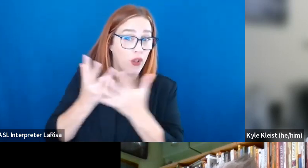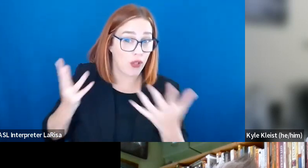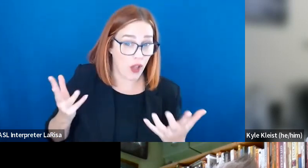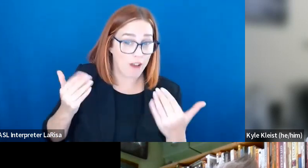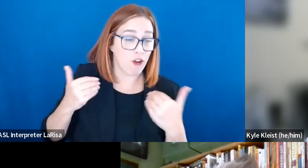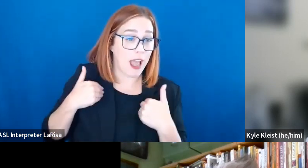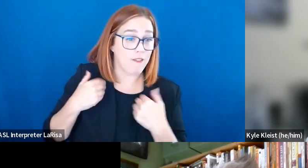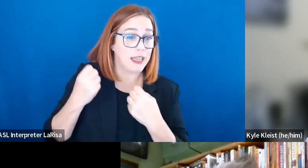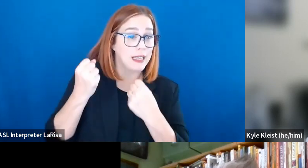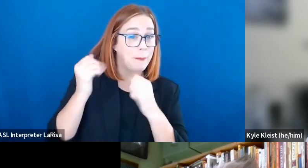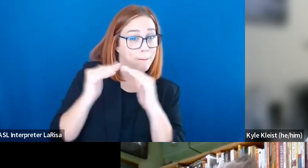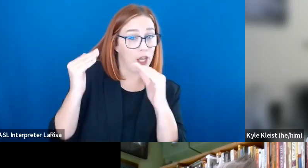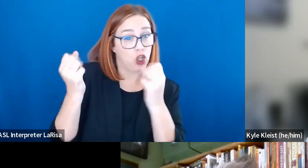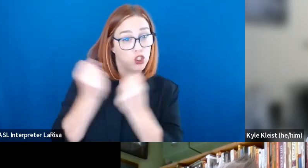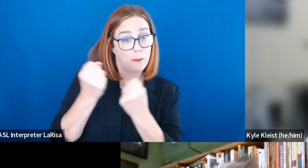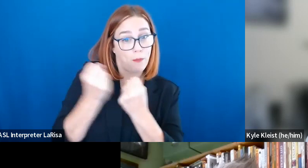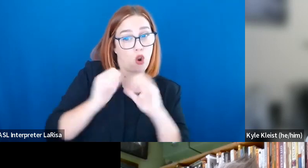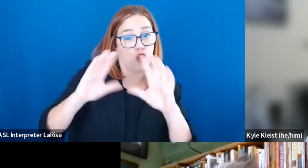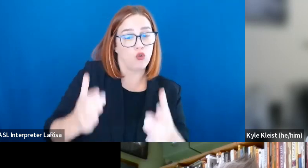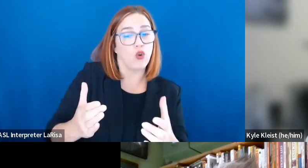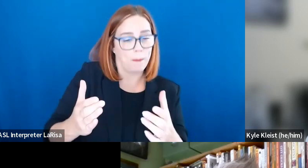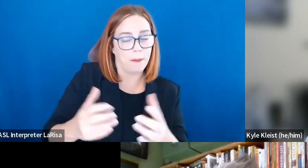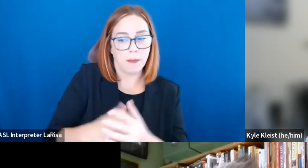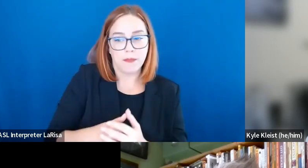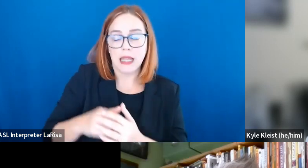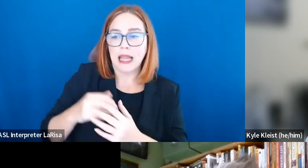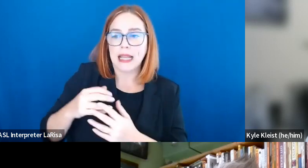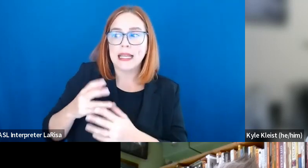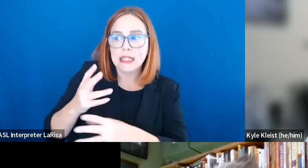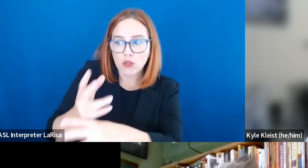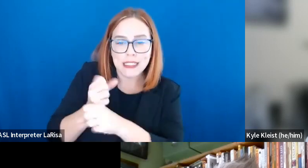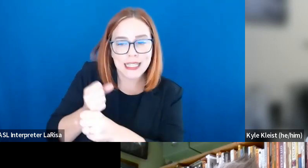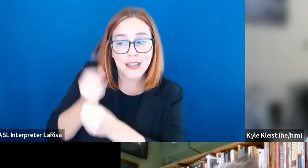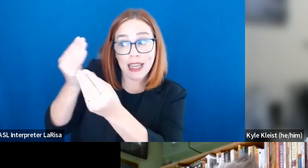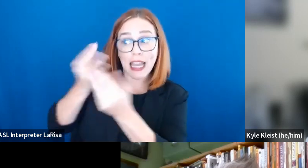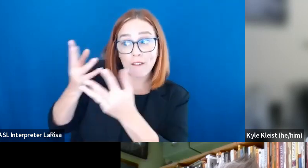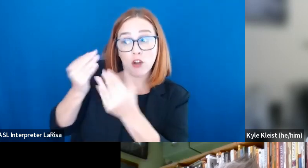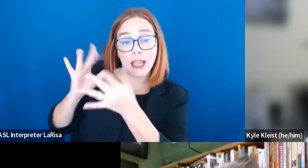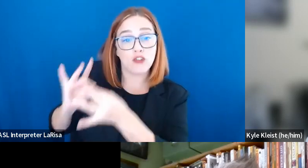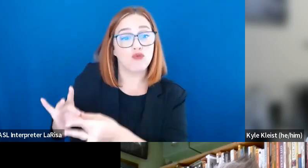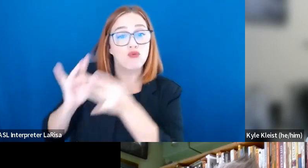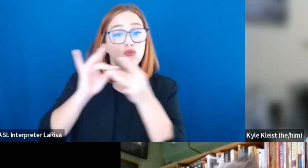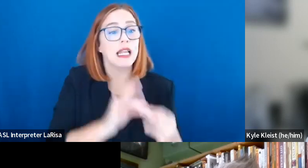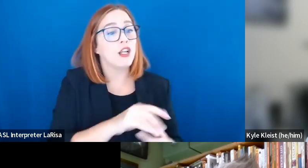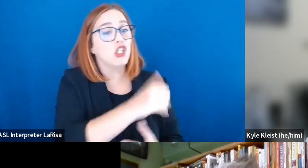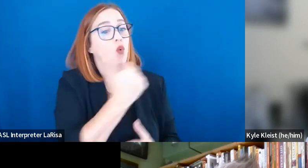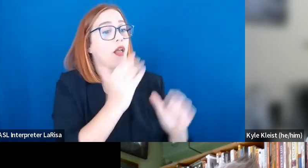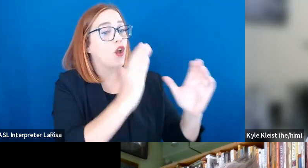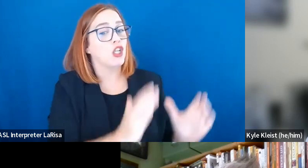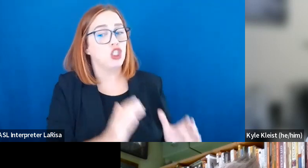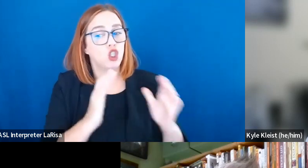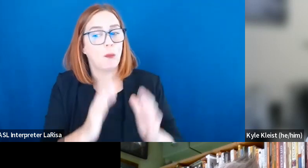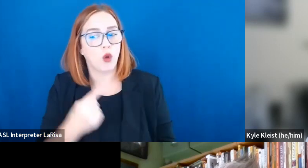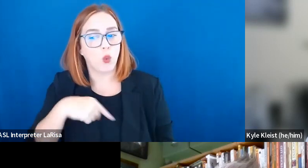just, obtaining information that may be relevant to other consumers we're working with,